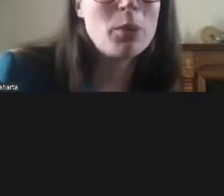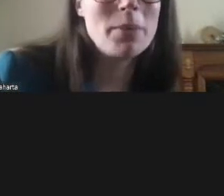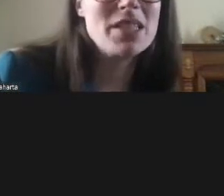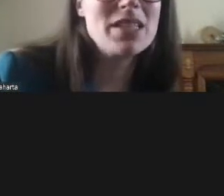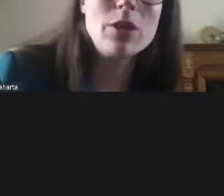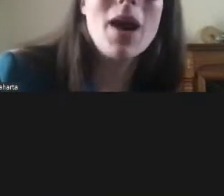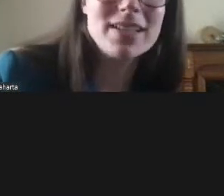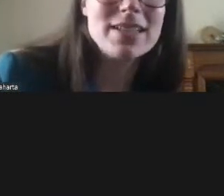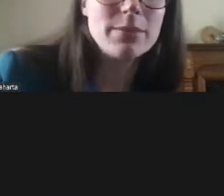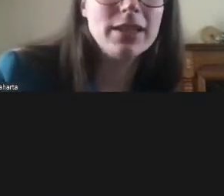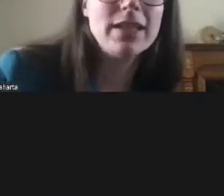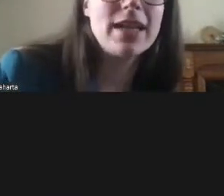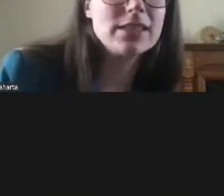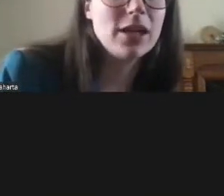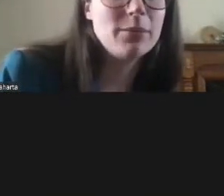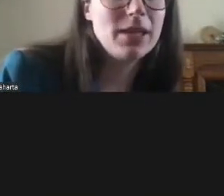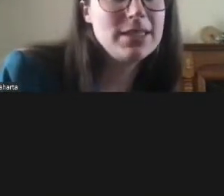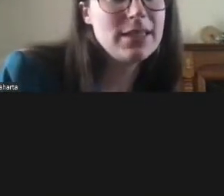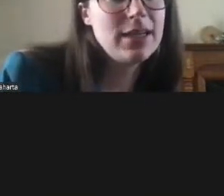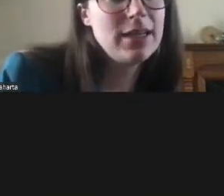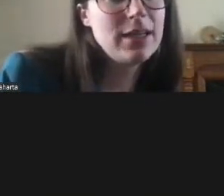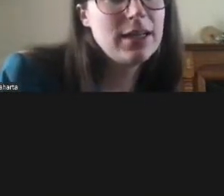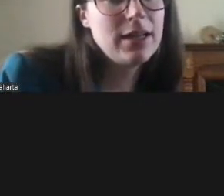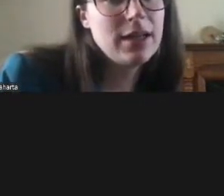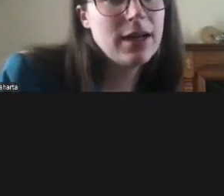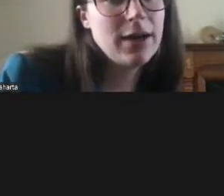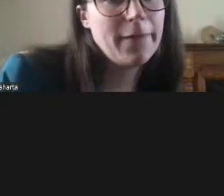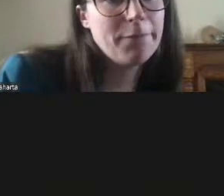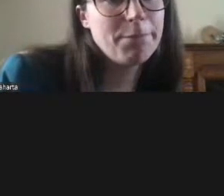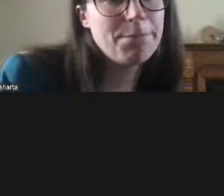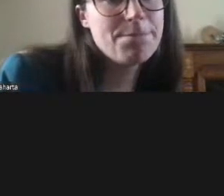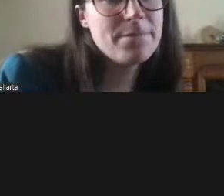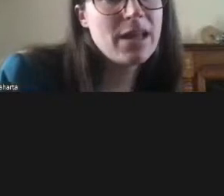weren't fit for purpose if you had a disability. Next slide, please.